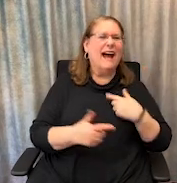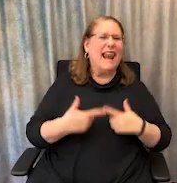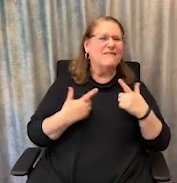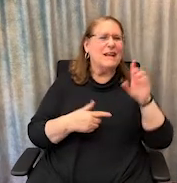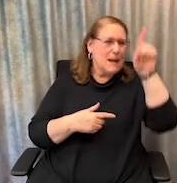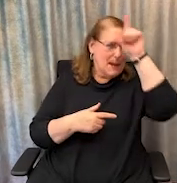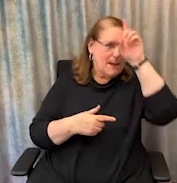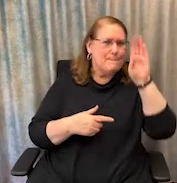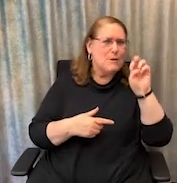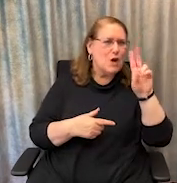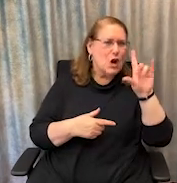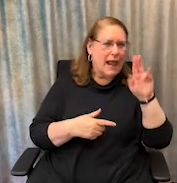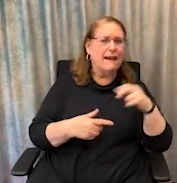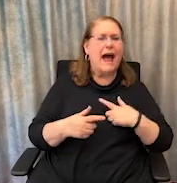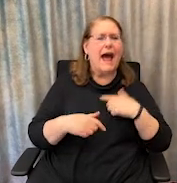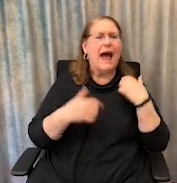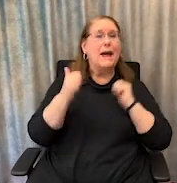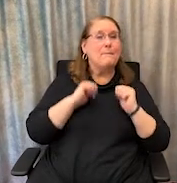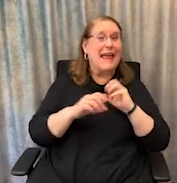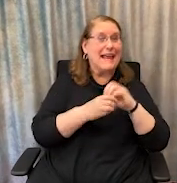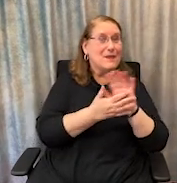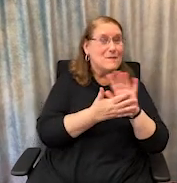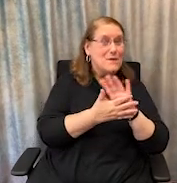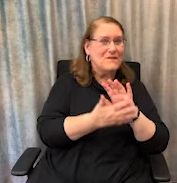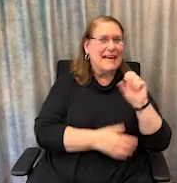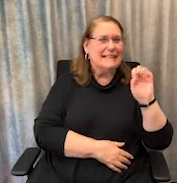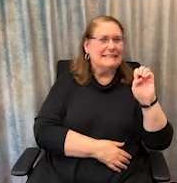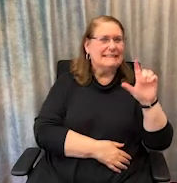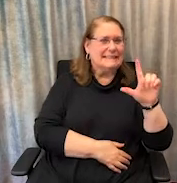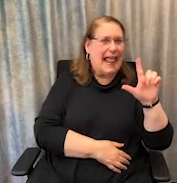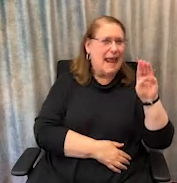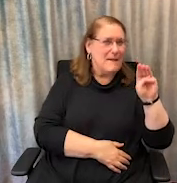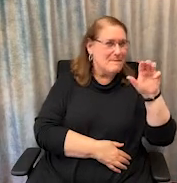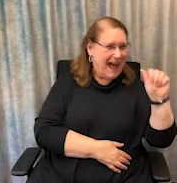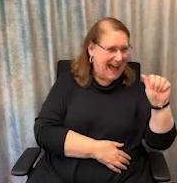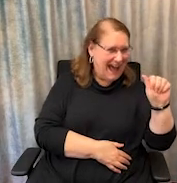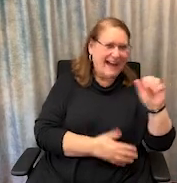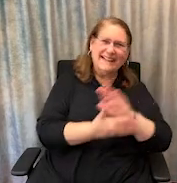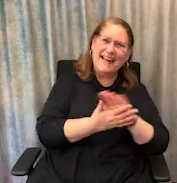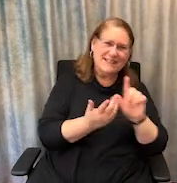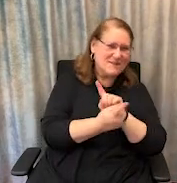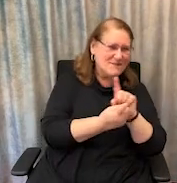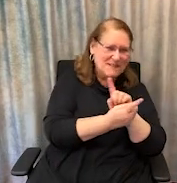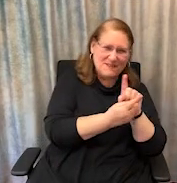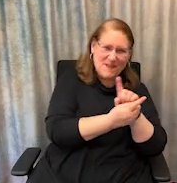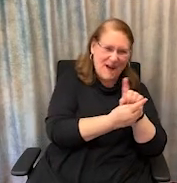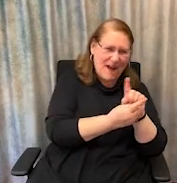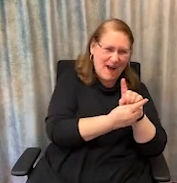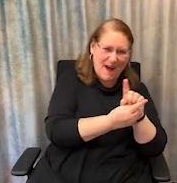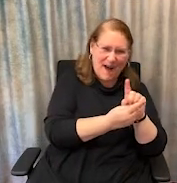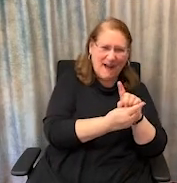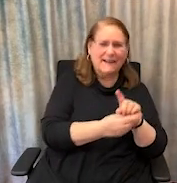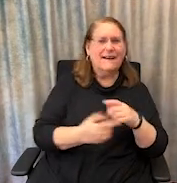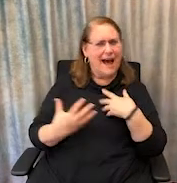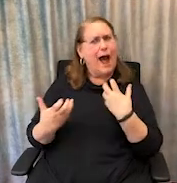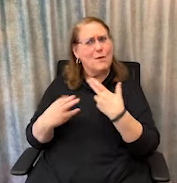I played in the movie A Wet Dog, Selma, and it's nice to meet you all. I say, hi, Daria. I